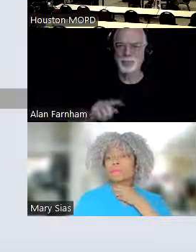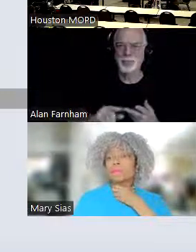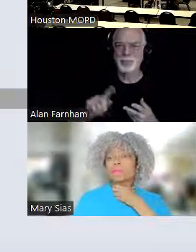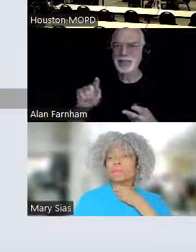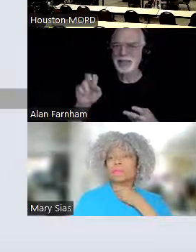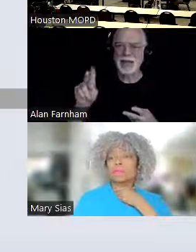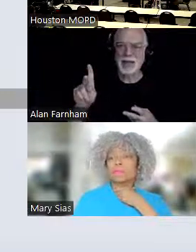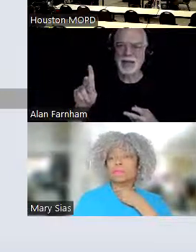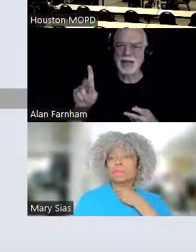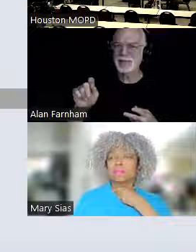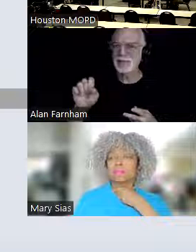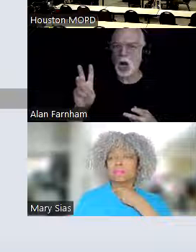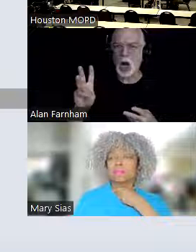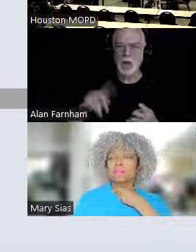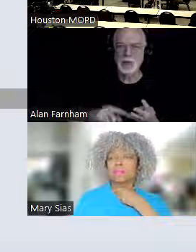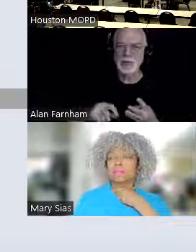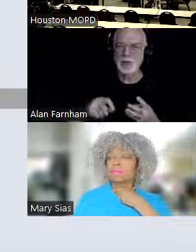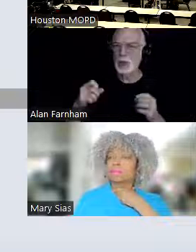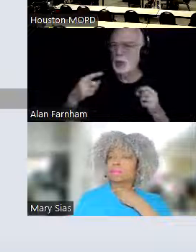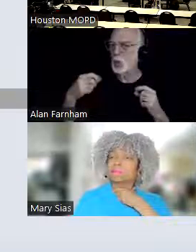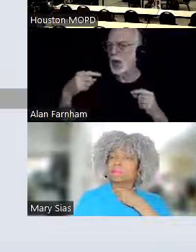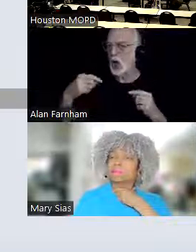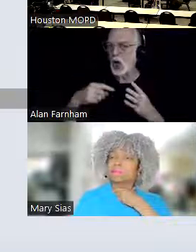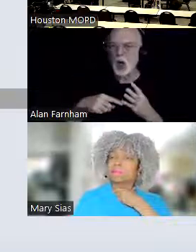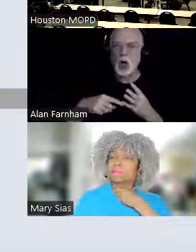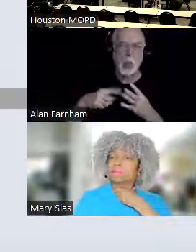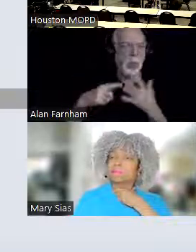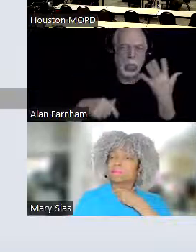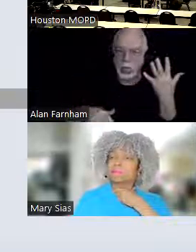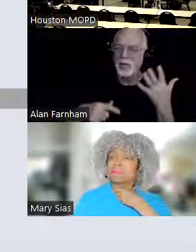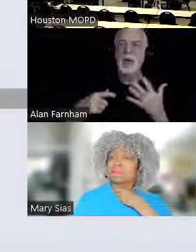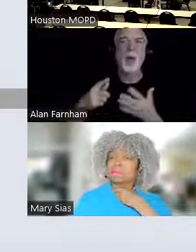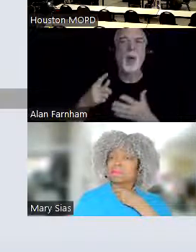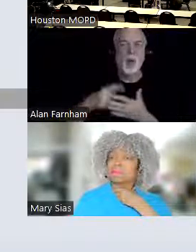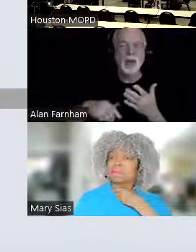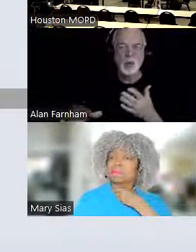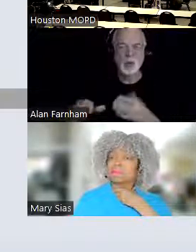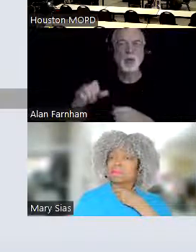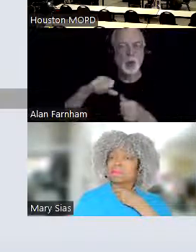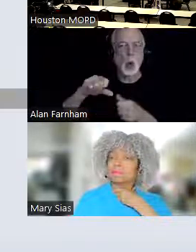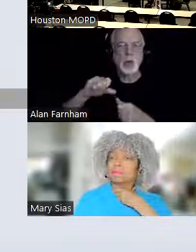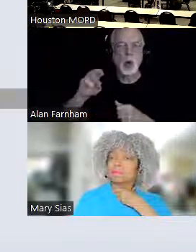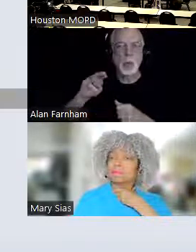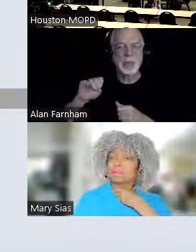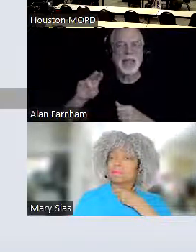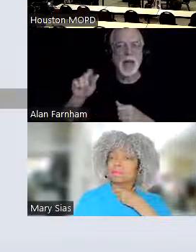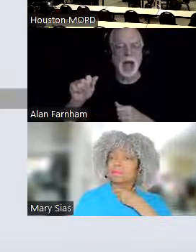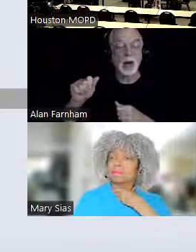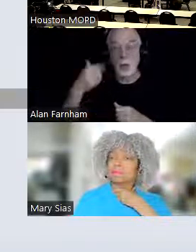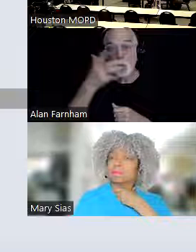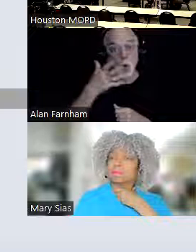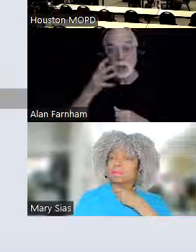Twitter, X mark, check mark? What does your social media look like? Is it inclusive?